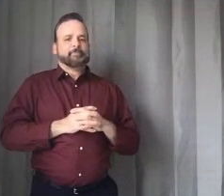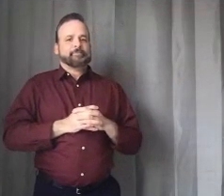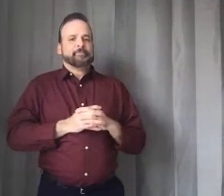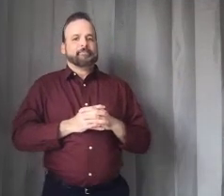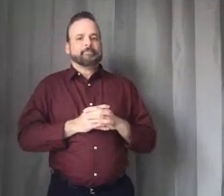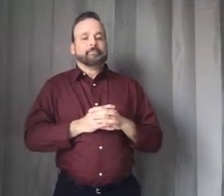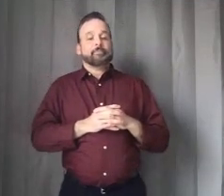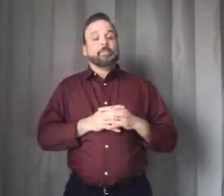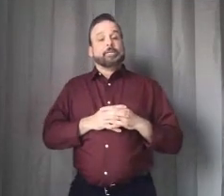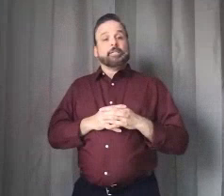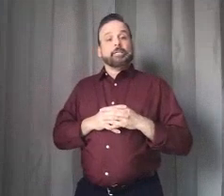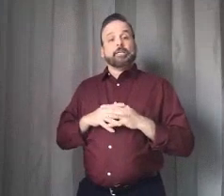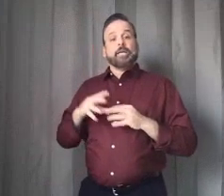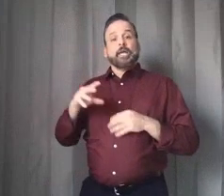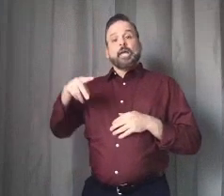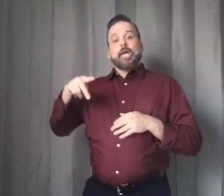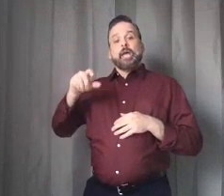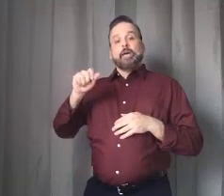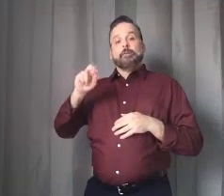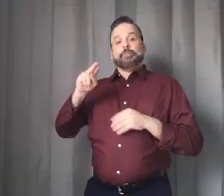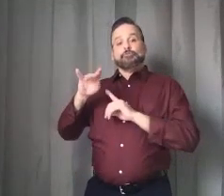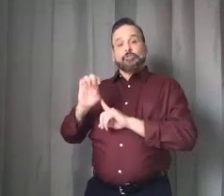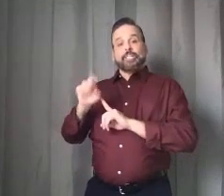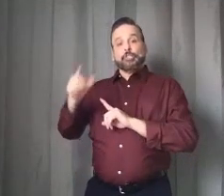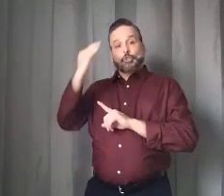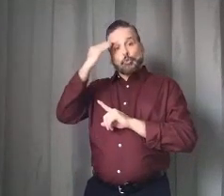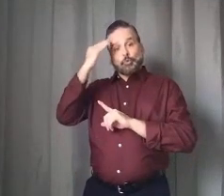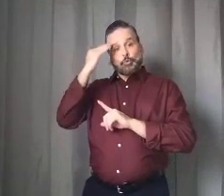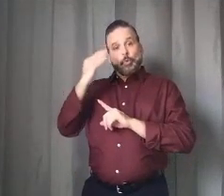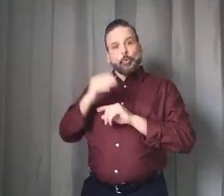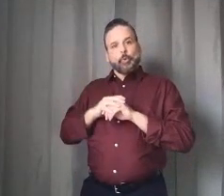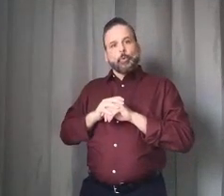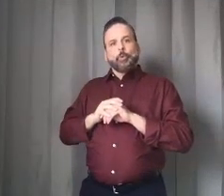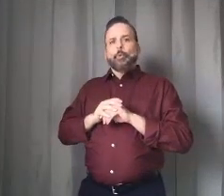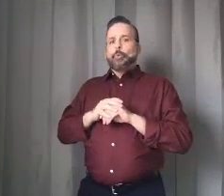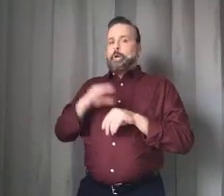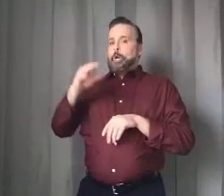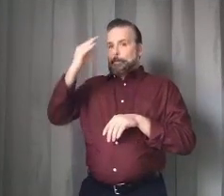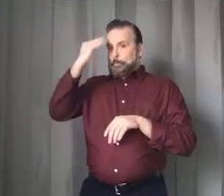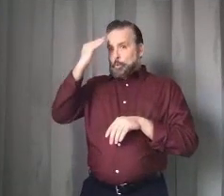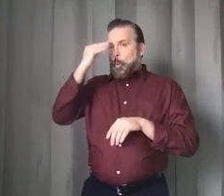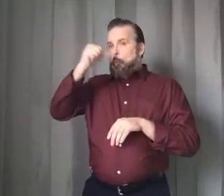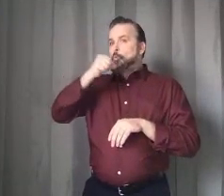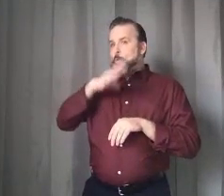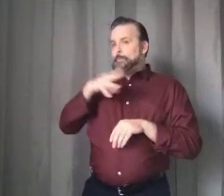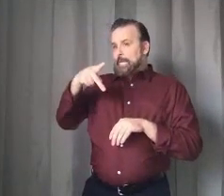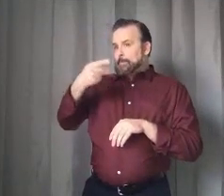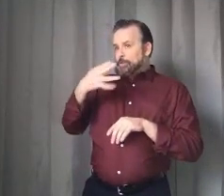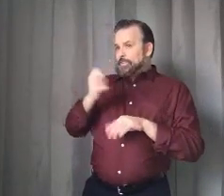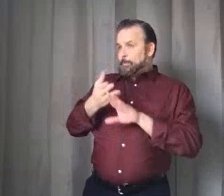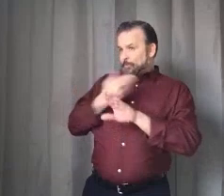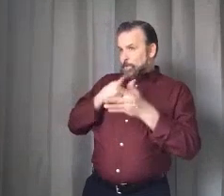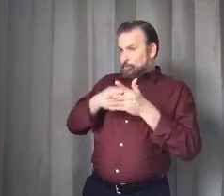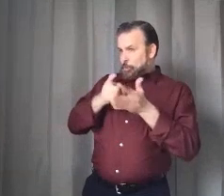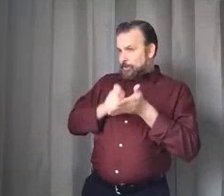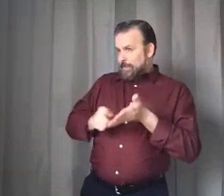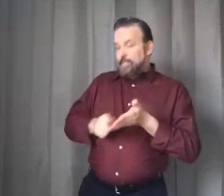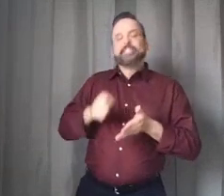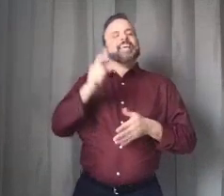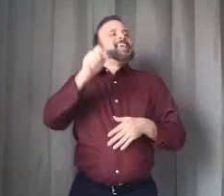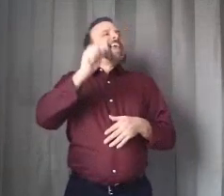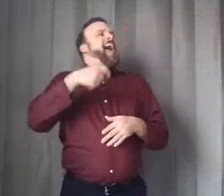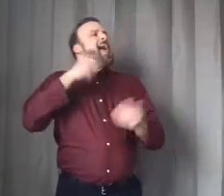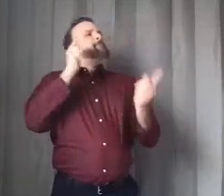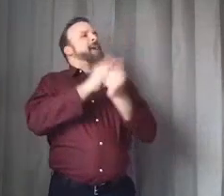Yeah. Did you know Patrice before you started this anthology? Were you invited? I forgot. I did just like from parties and stuff, like just